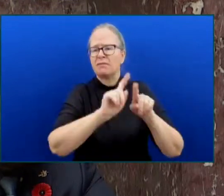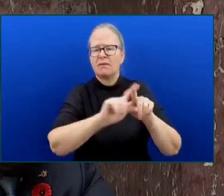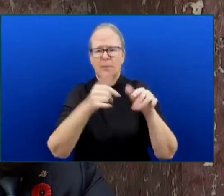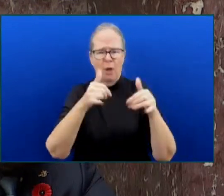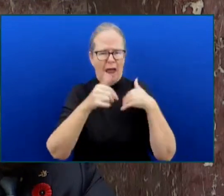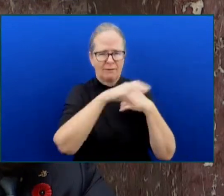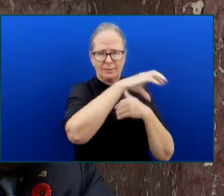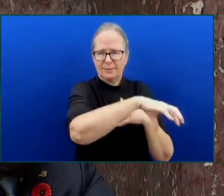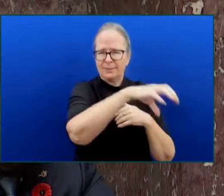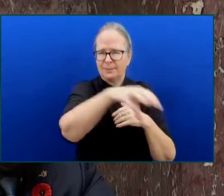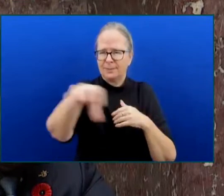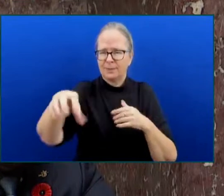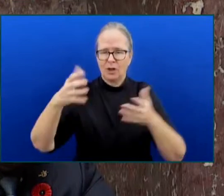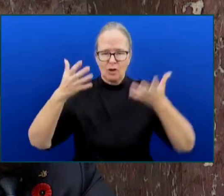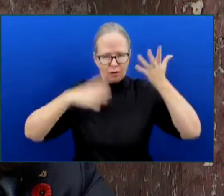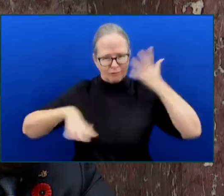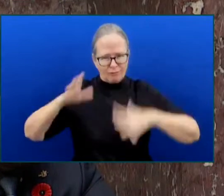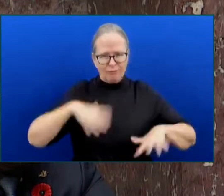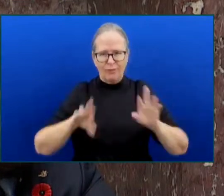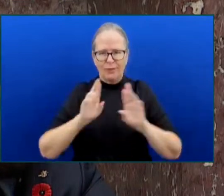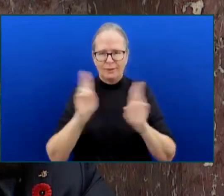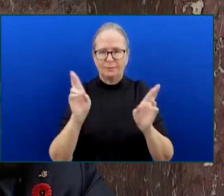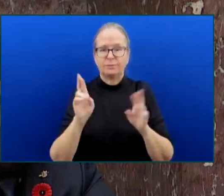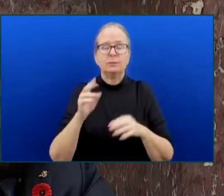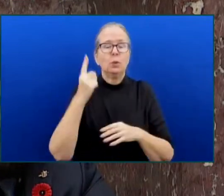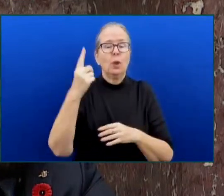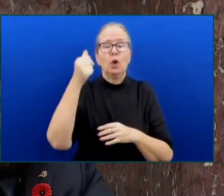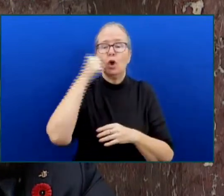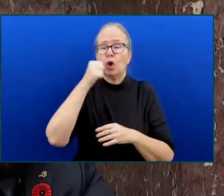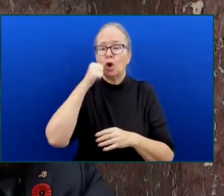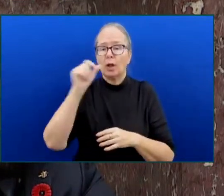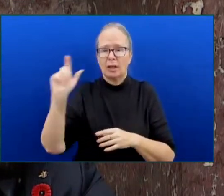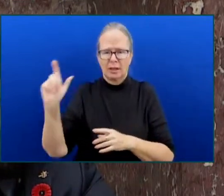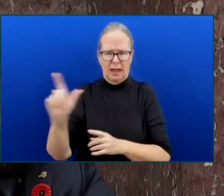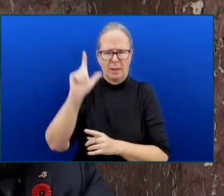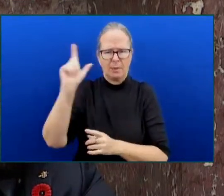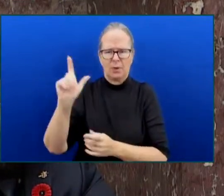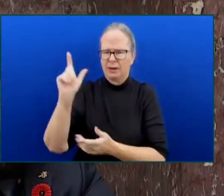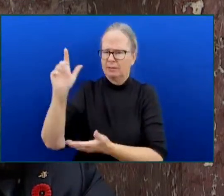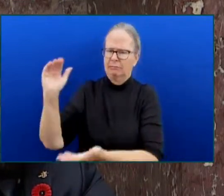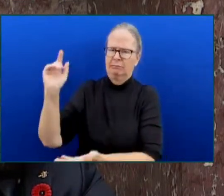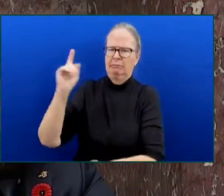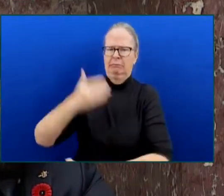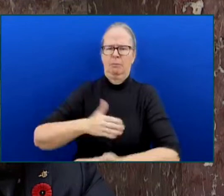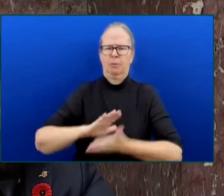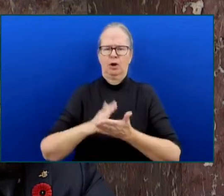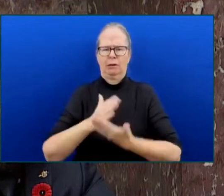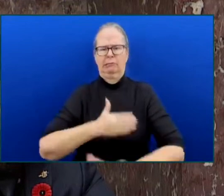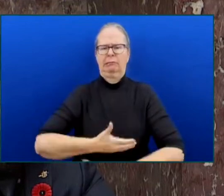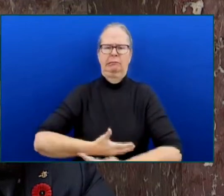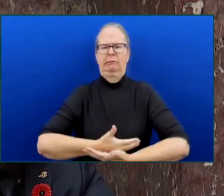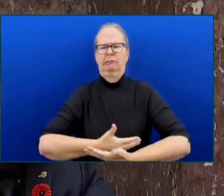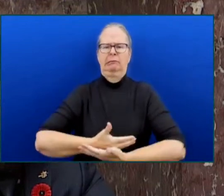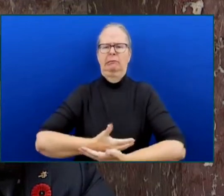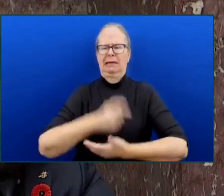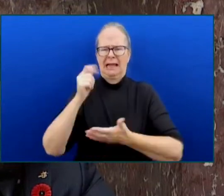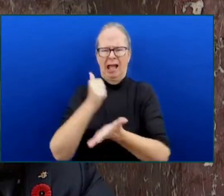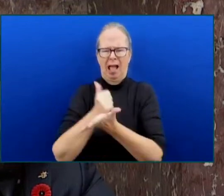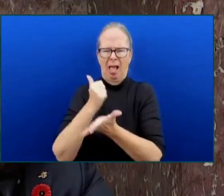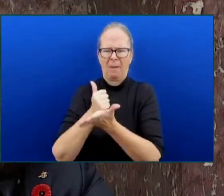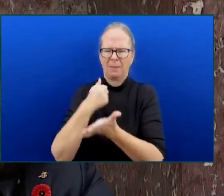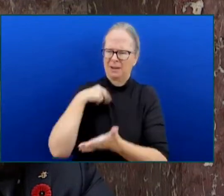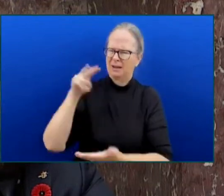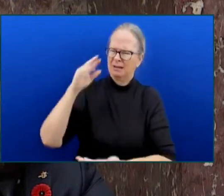library. One school-aged girl with so many books she couldn't carry them on her own. She proudly pointed out the ones she had chosen for her little sister at